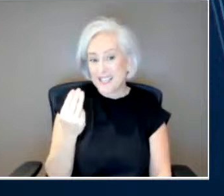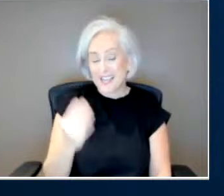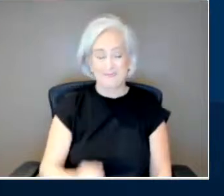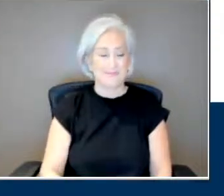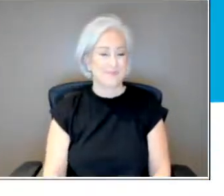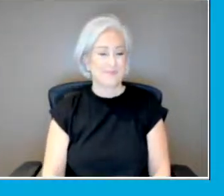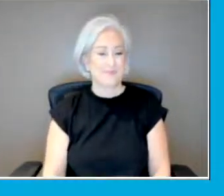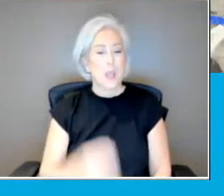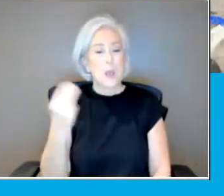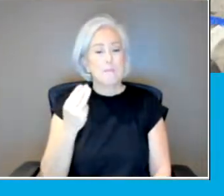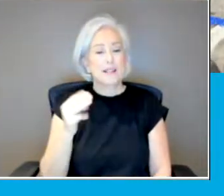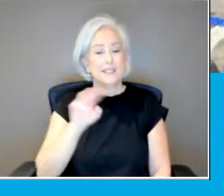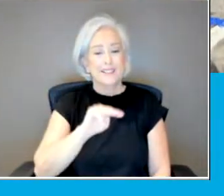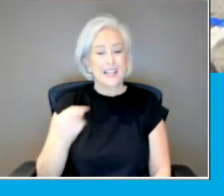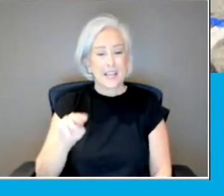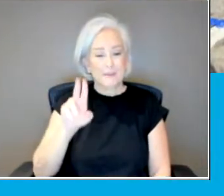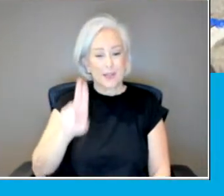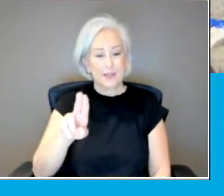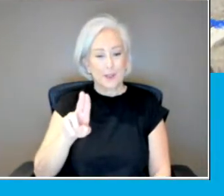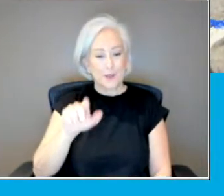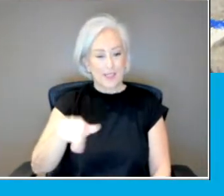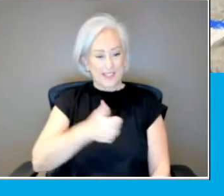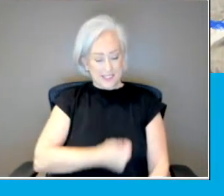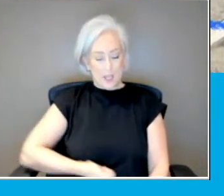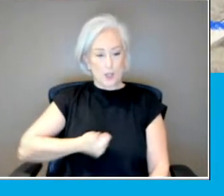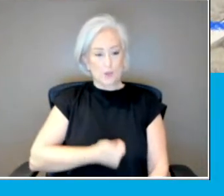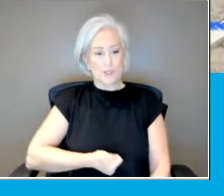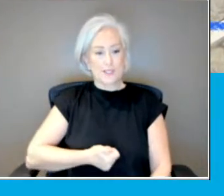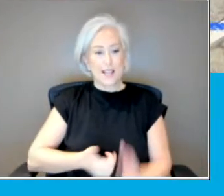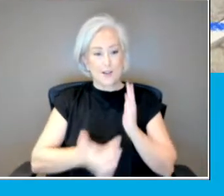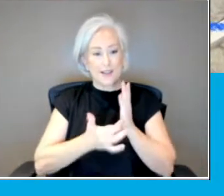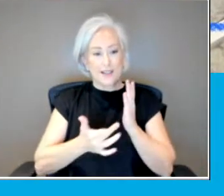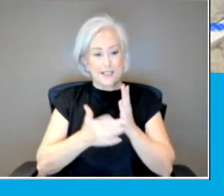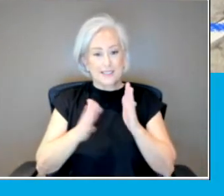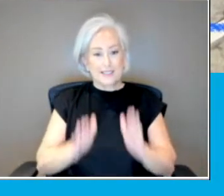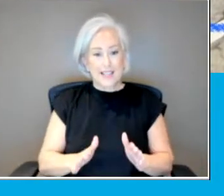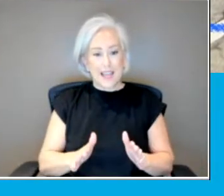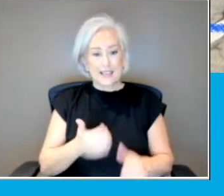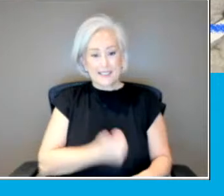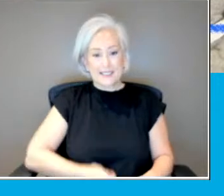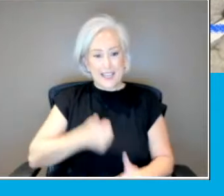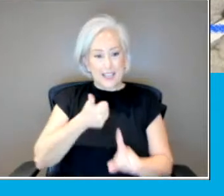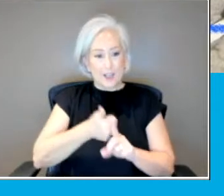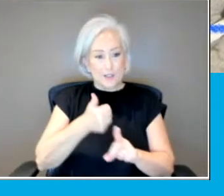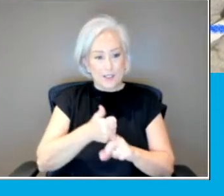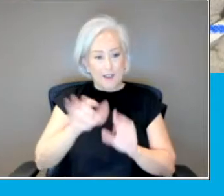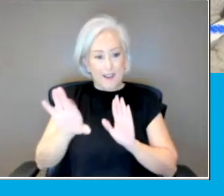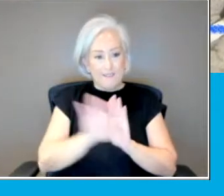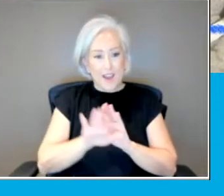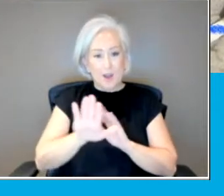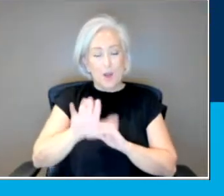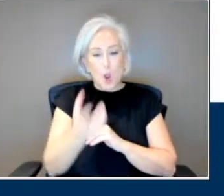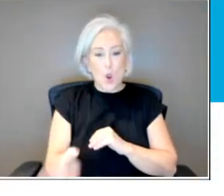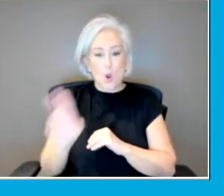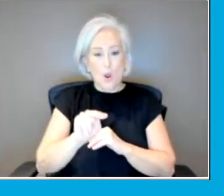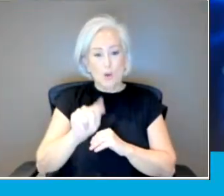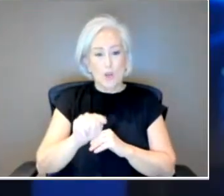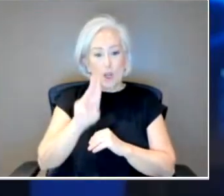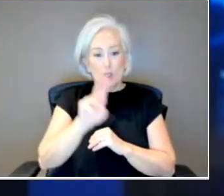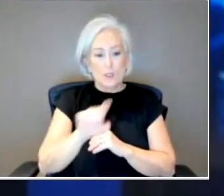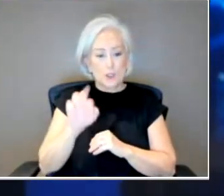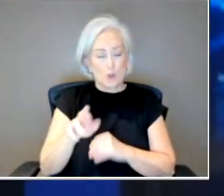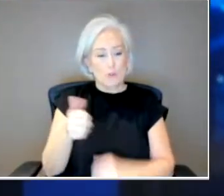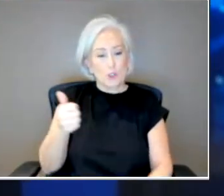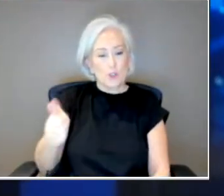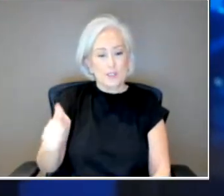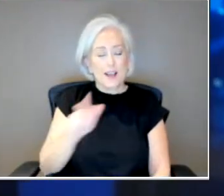Morning Medical Update, this ultrasound tech scanned herself and spotted her own tumor at just 29 years old. I'm